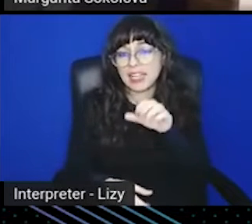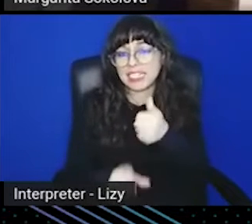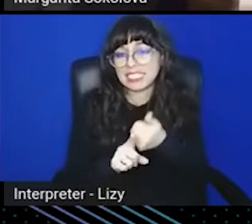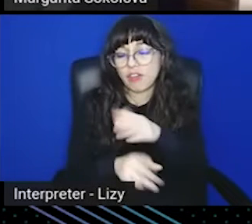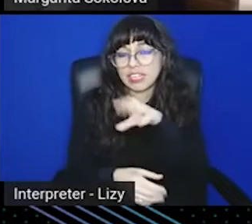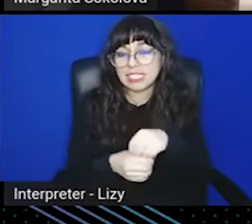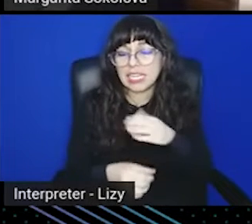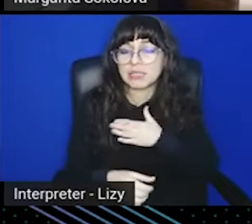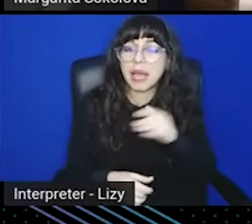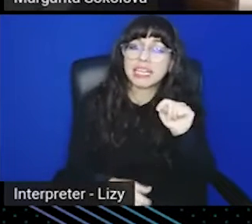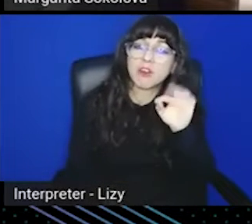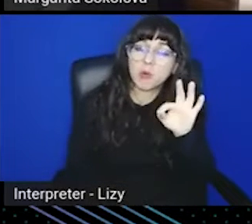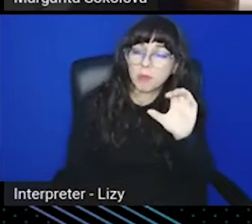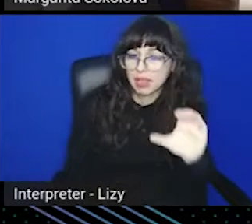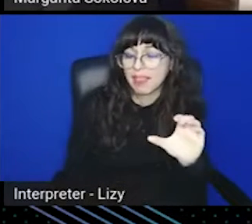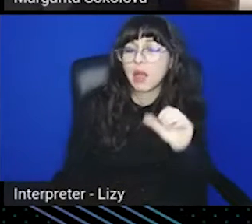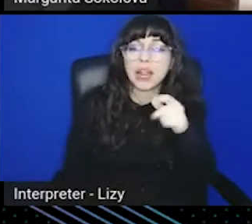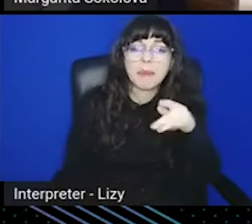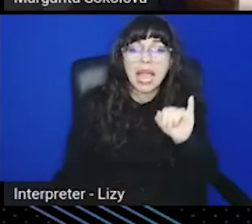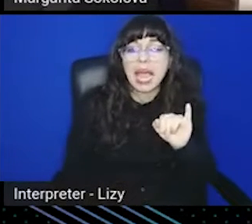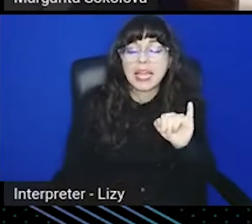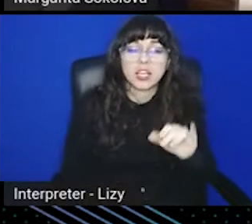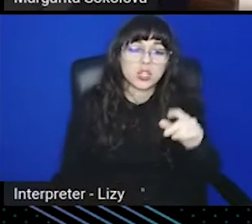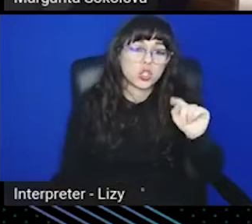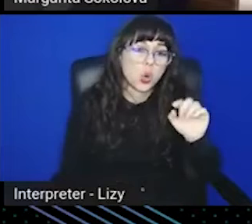Terraform Cloud API token.